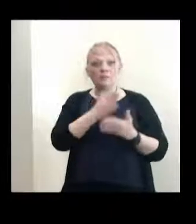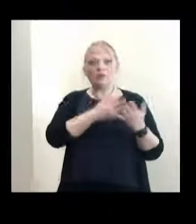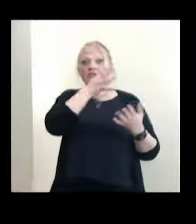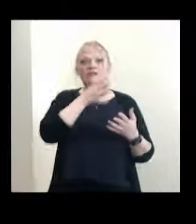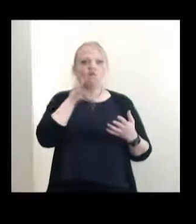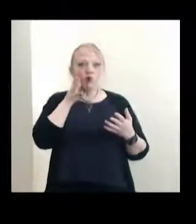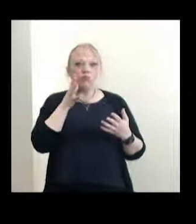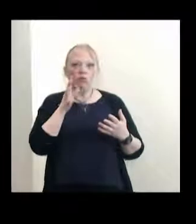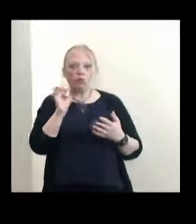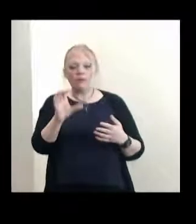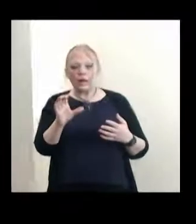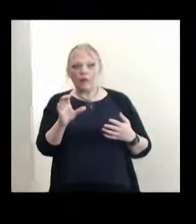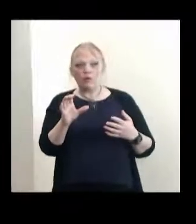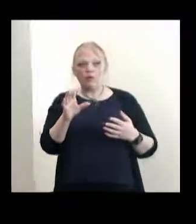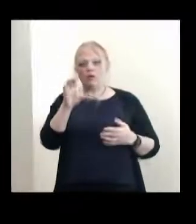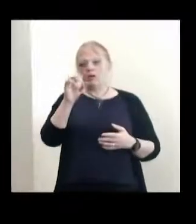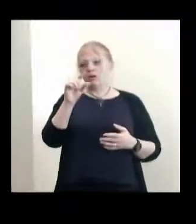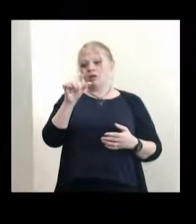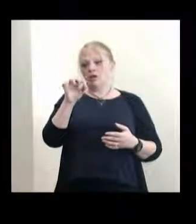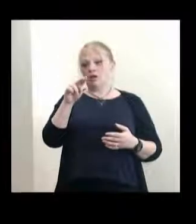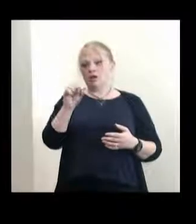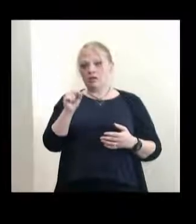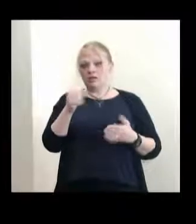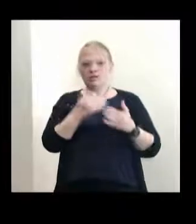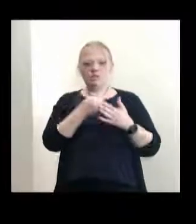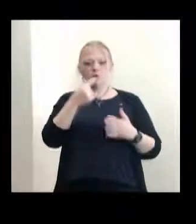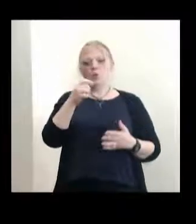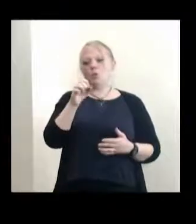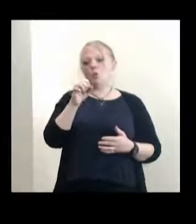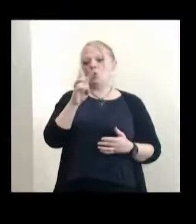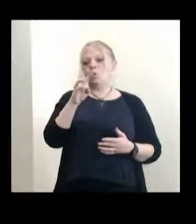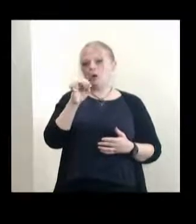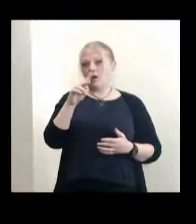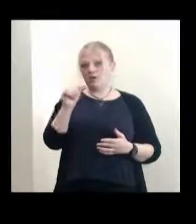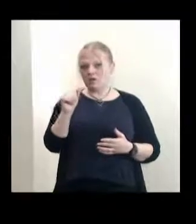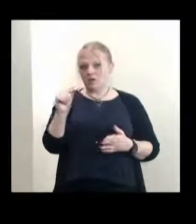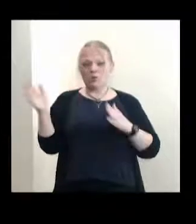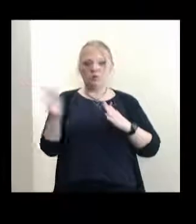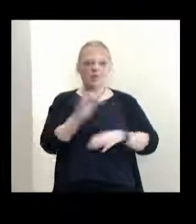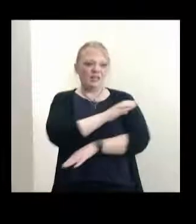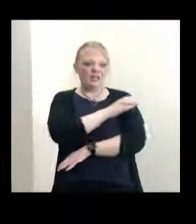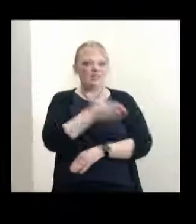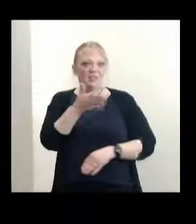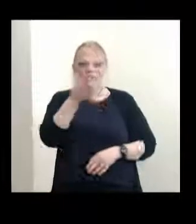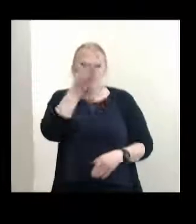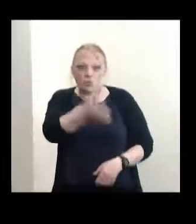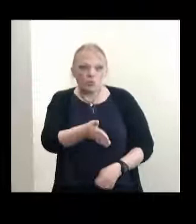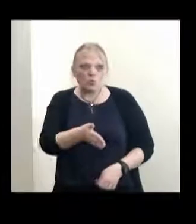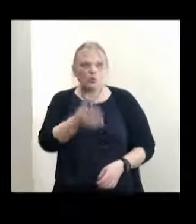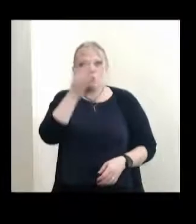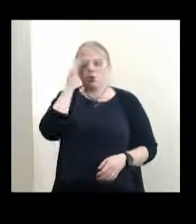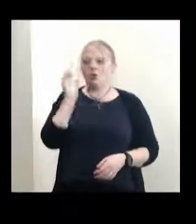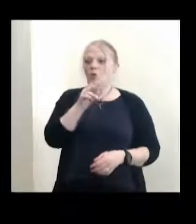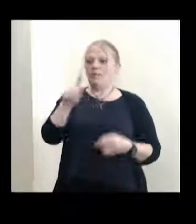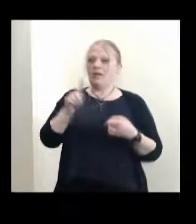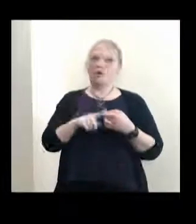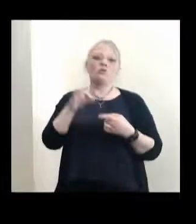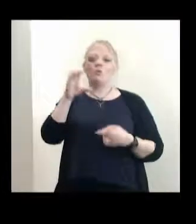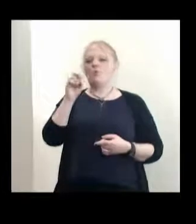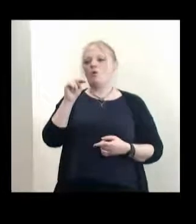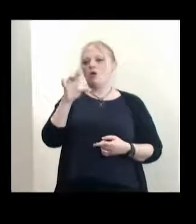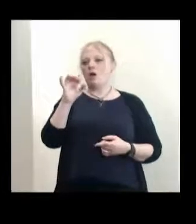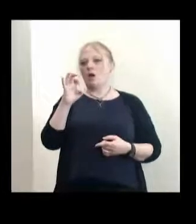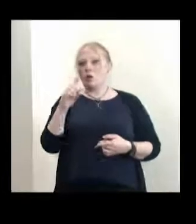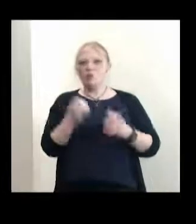County, the town of Collins, near the village of Gowanda. We're planning on doing some clinics there in the future. We're planning on returning to the town of Concord, village